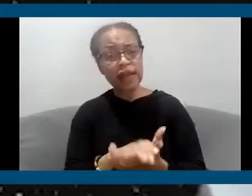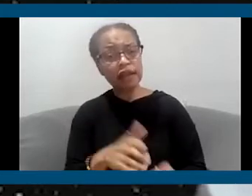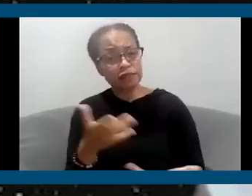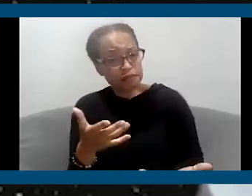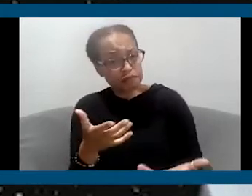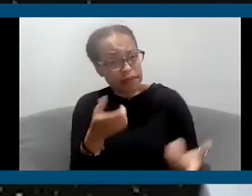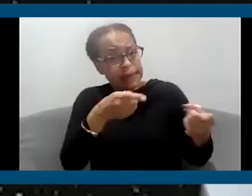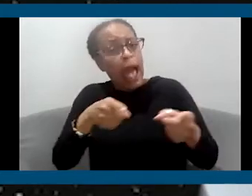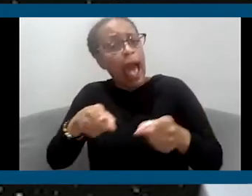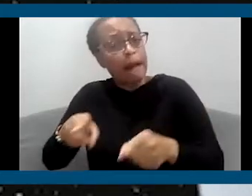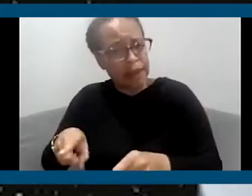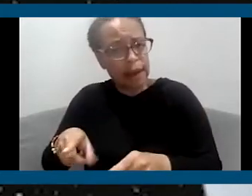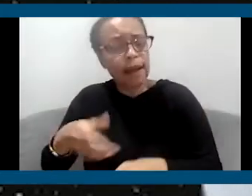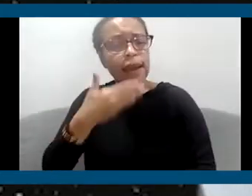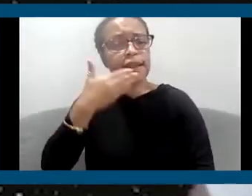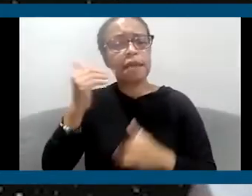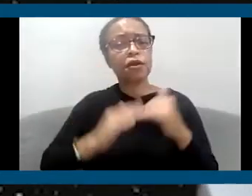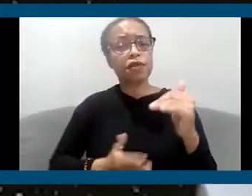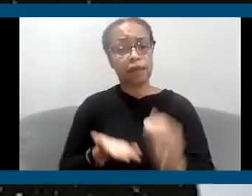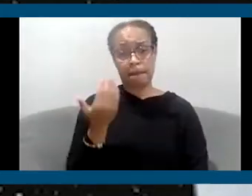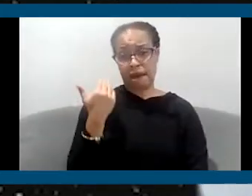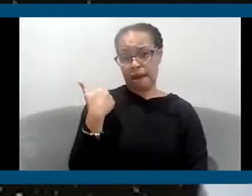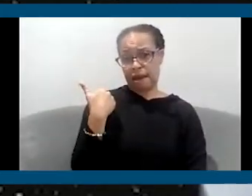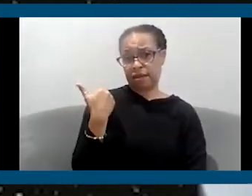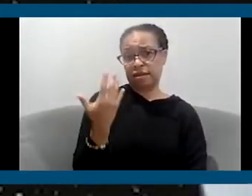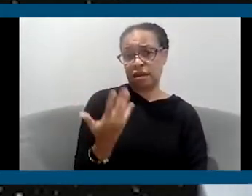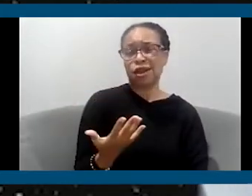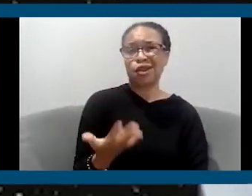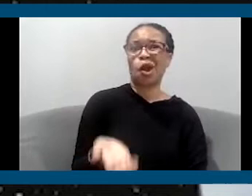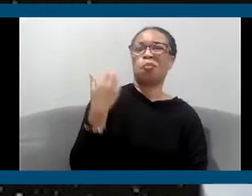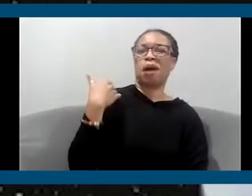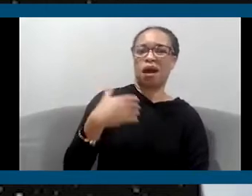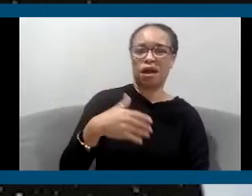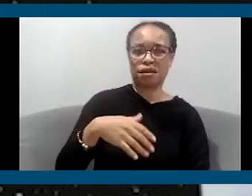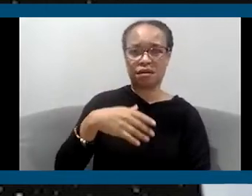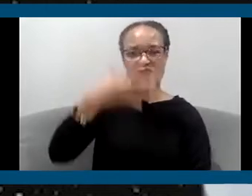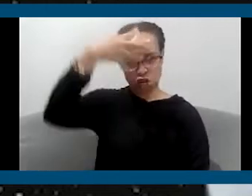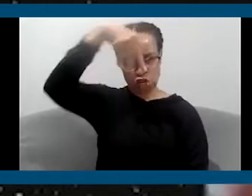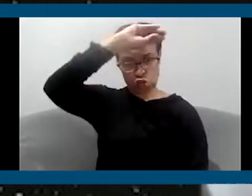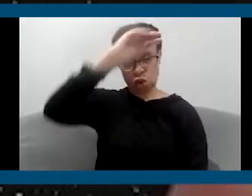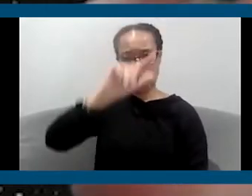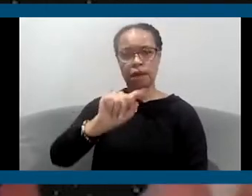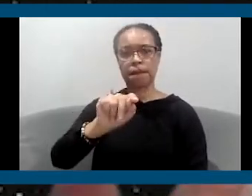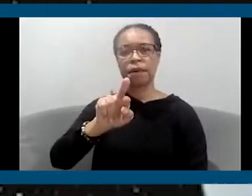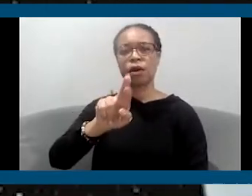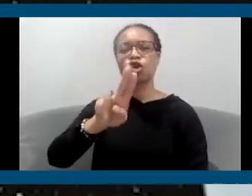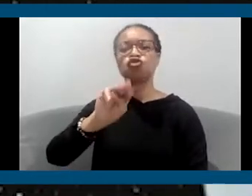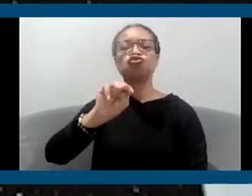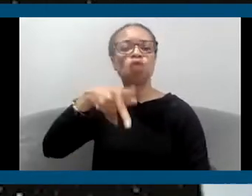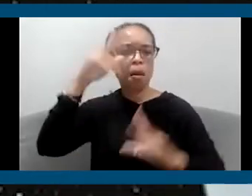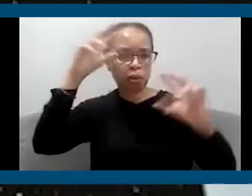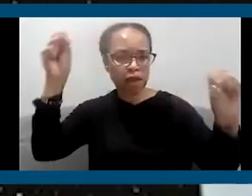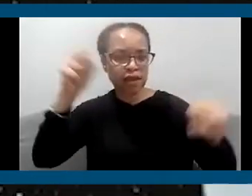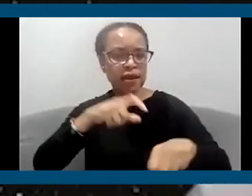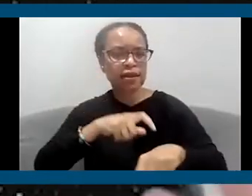I think it's better than we have, especially post-Trump era. We saw the rise in the Democrats getting involved because we